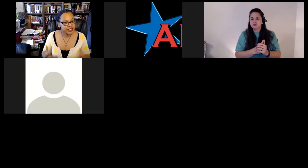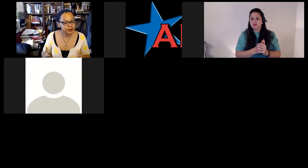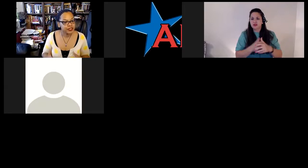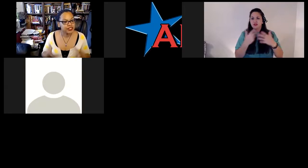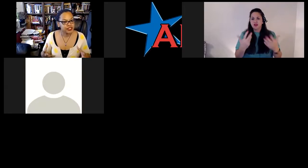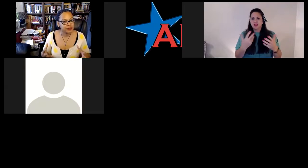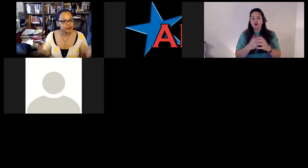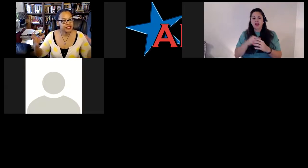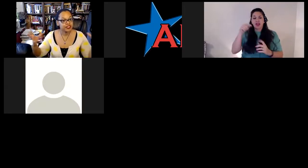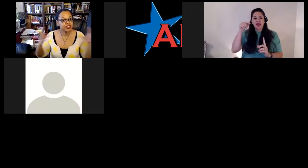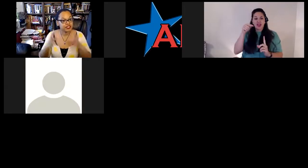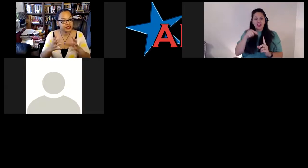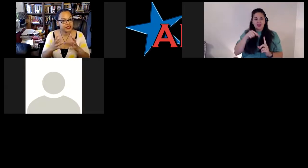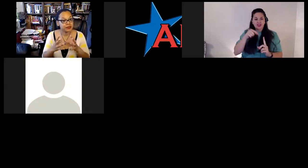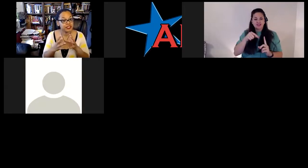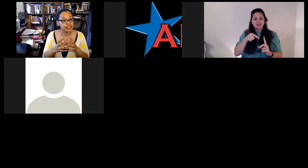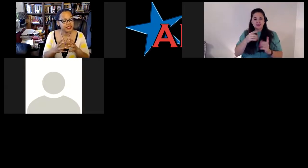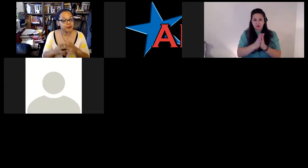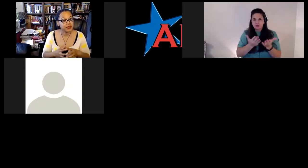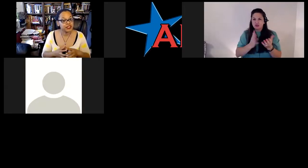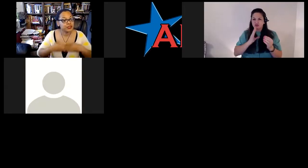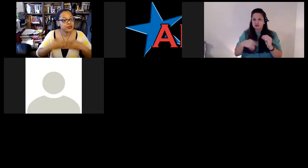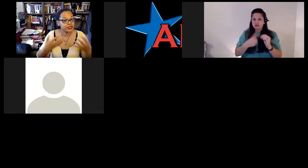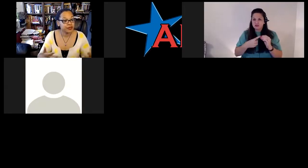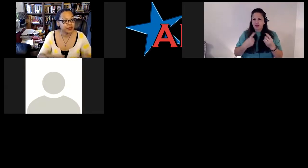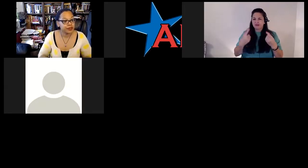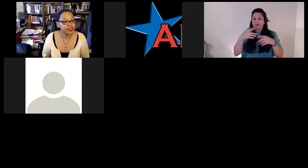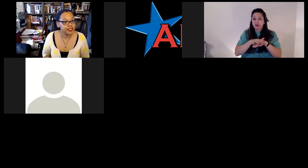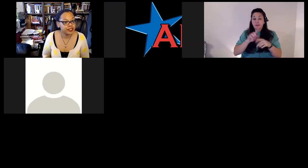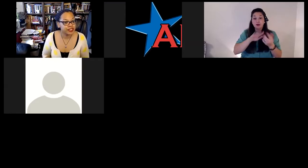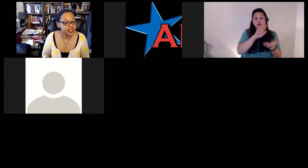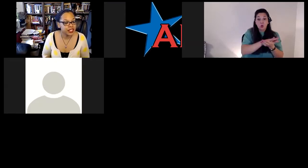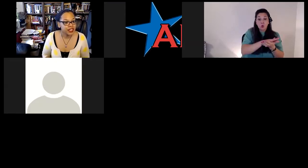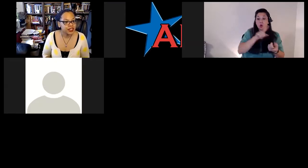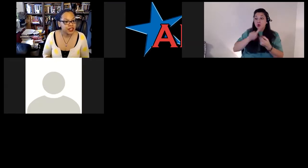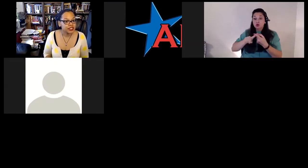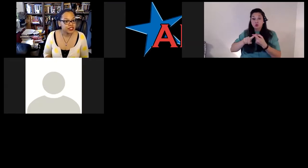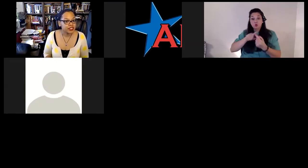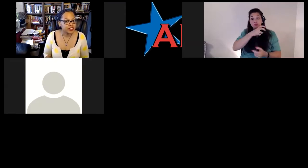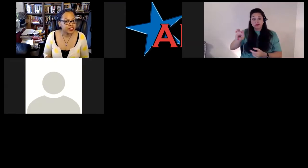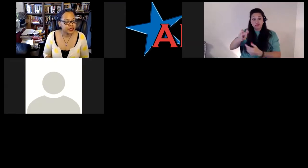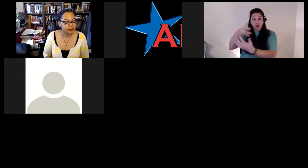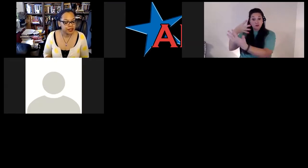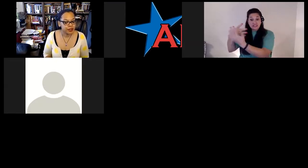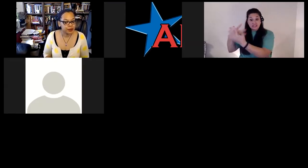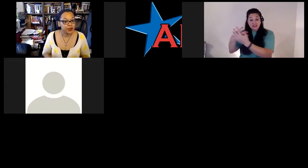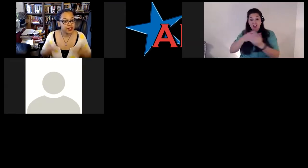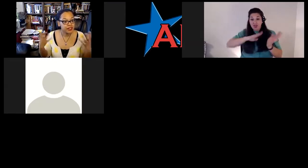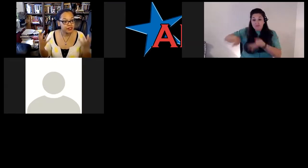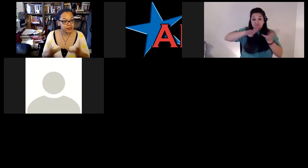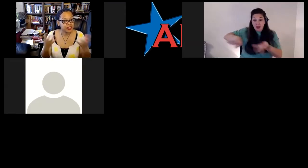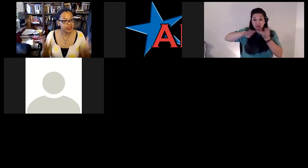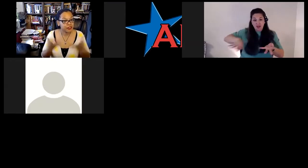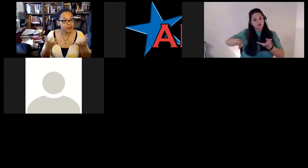Discrit is a book that talks about the intersections of this specifically, but the school to prison pipeline is definitely a conversation that we all kind